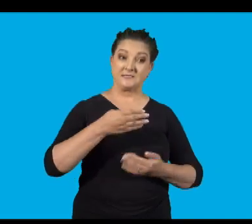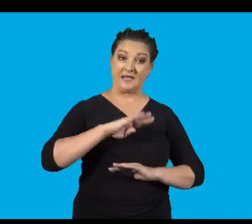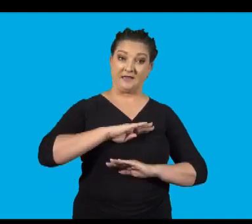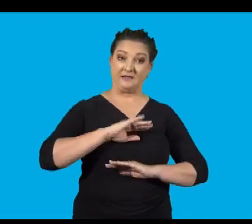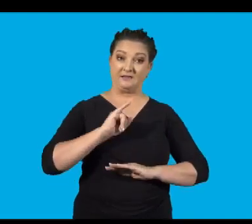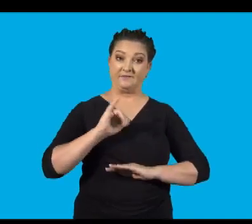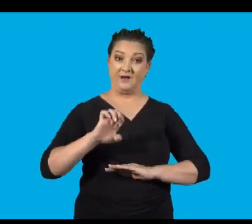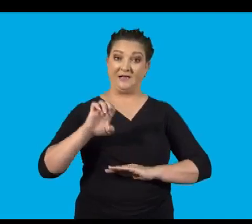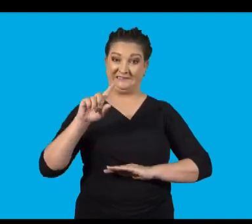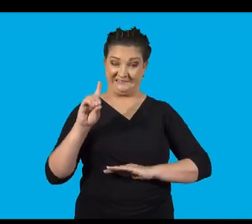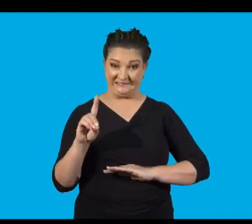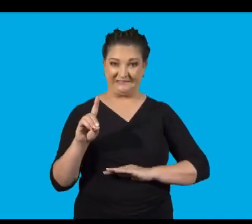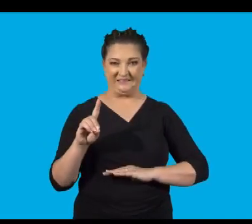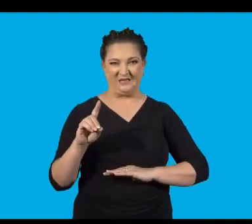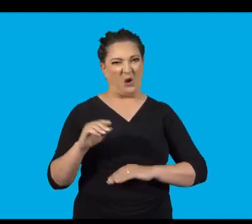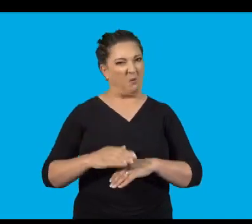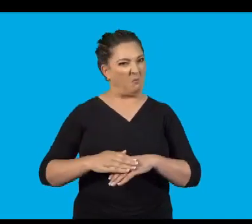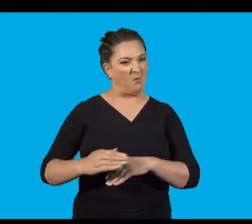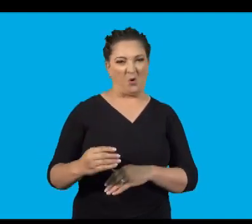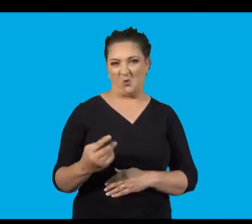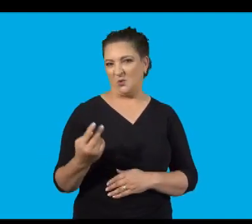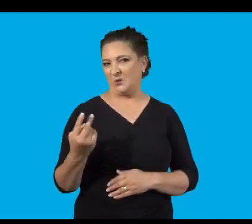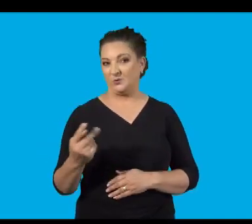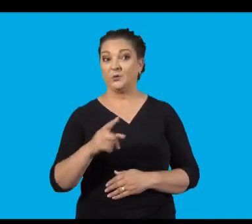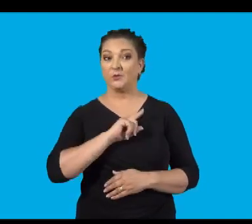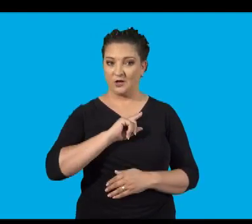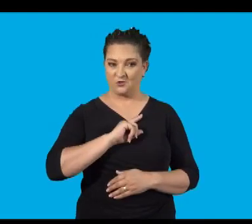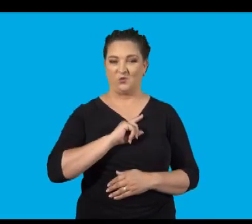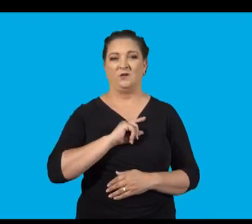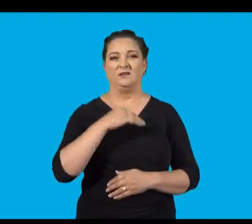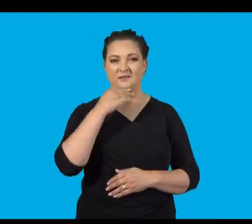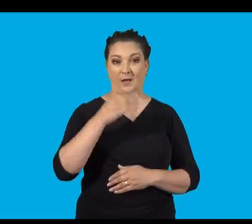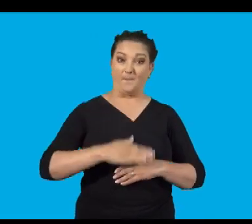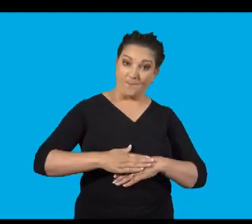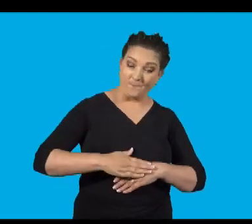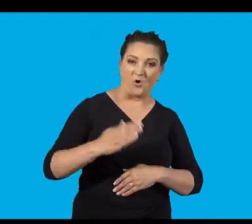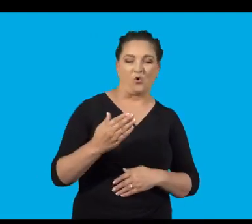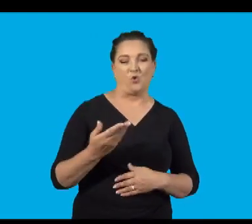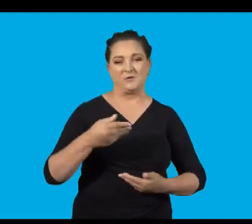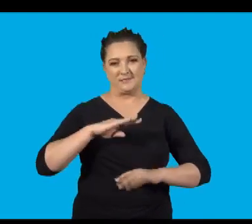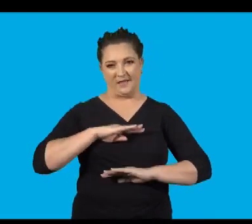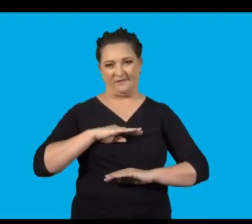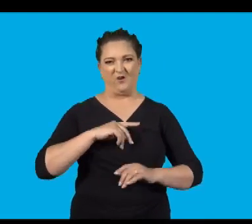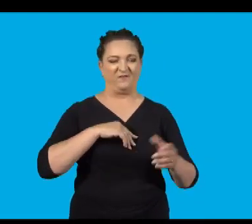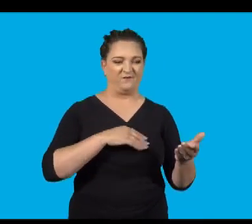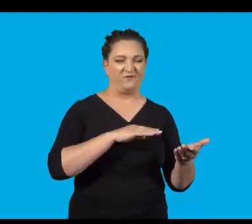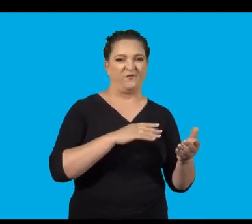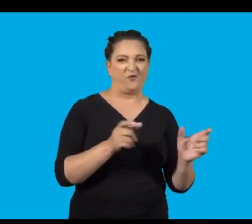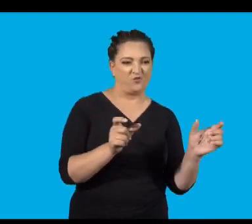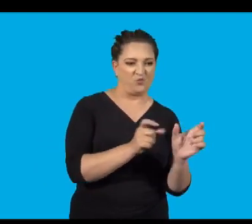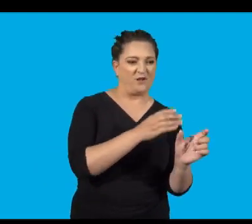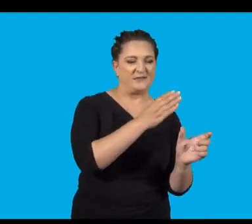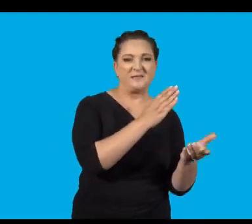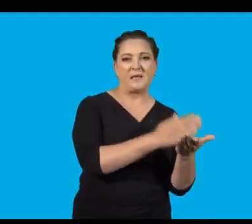syllables in satisfied, it's more than 2, so we add more satisfied to complement that syllables, all